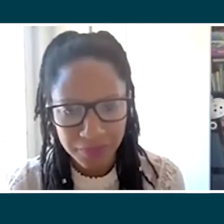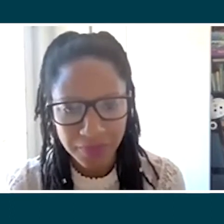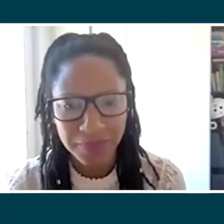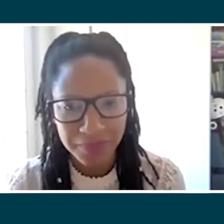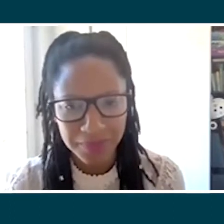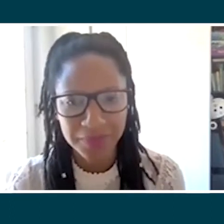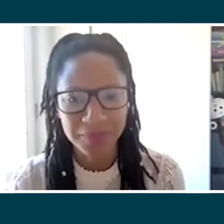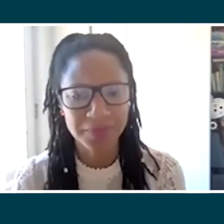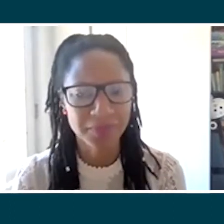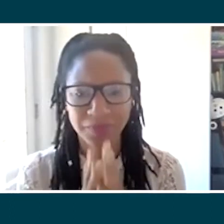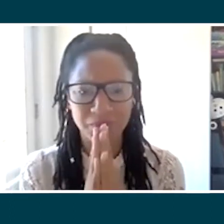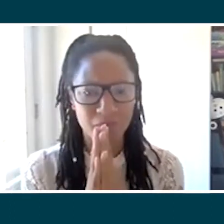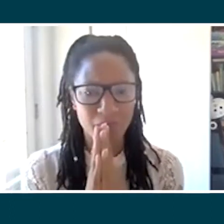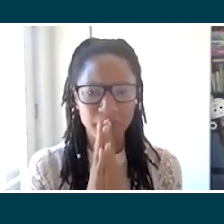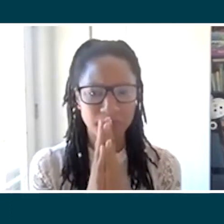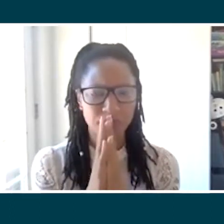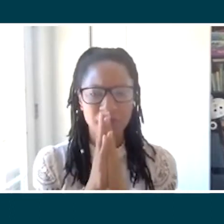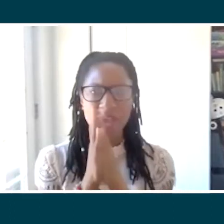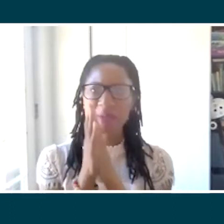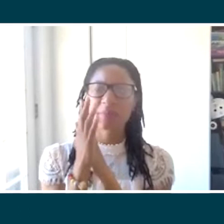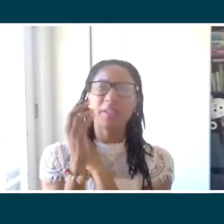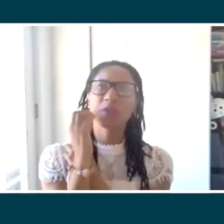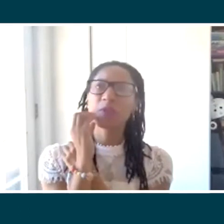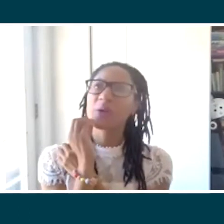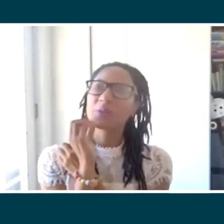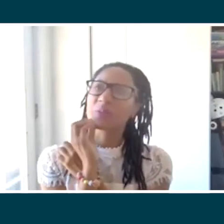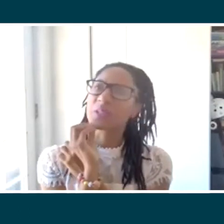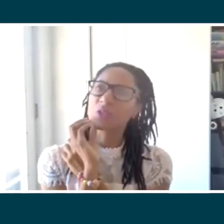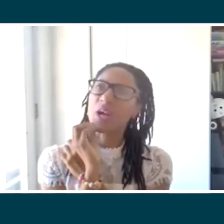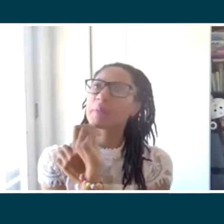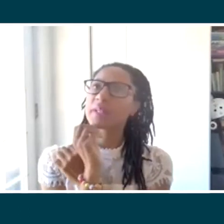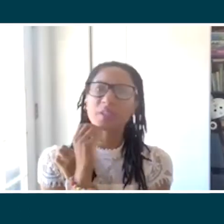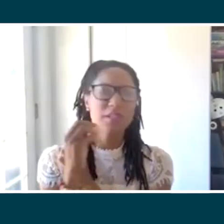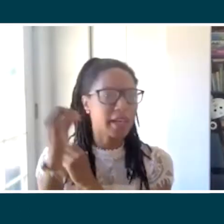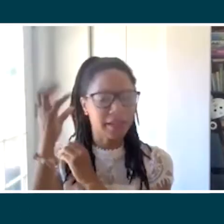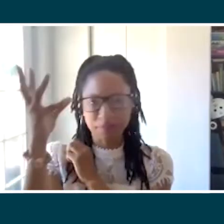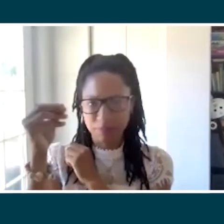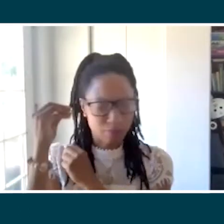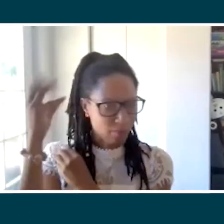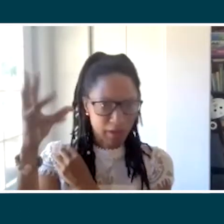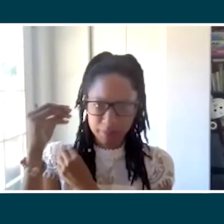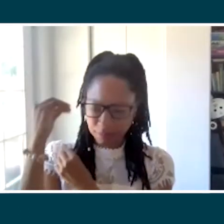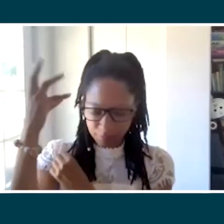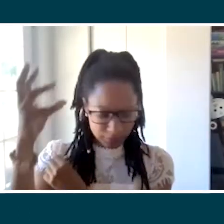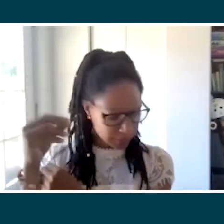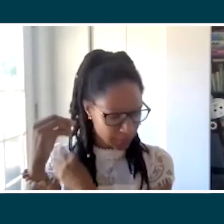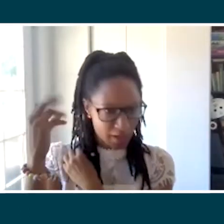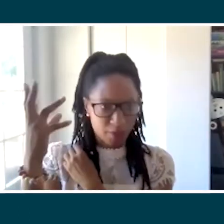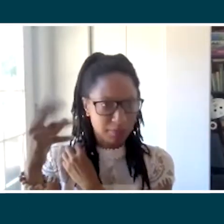appreciate. Yeah. Mm. I mean, Yeah. you all were dropping just like,